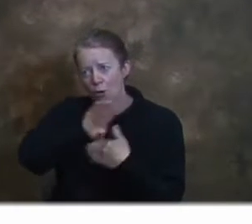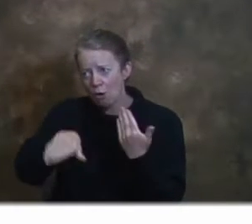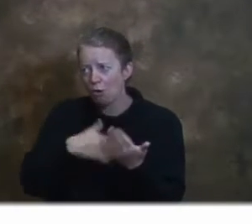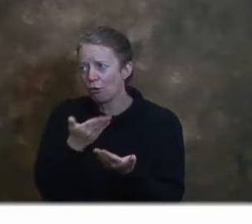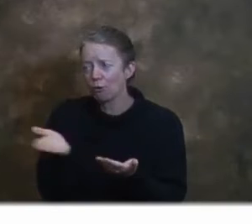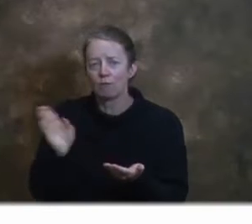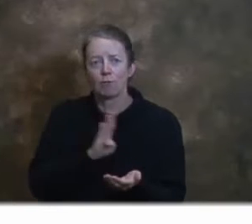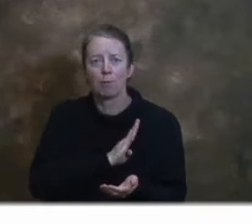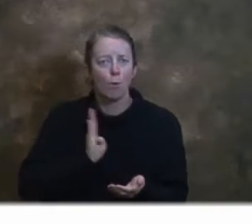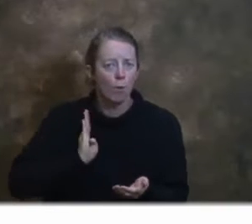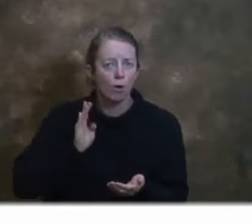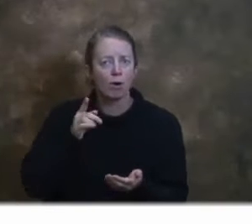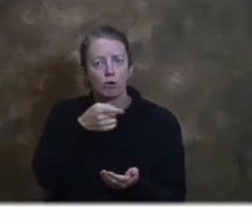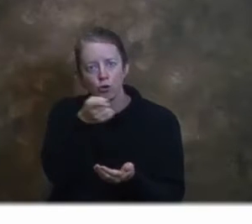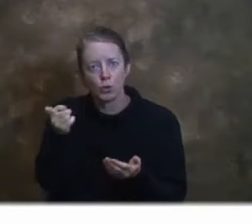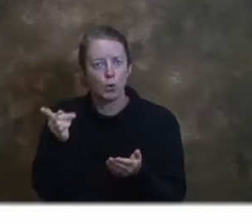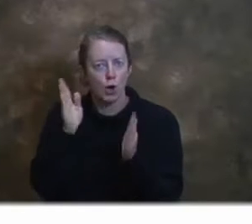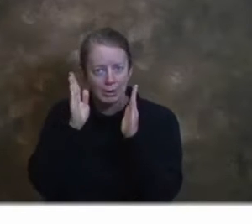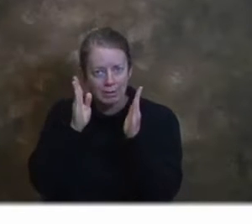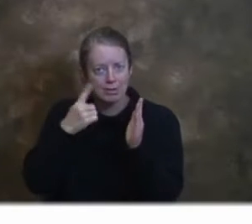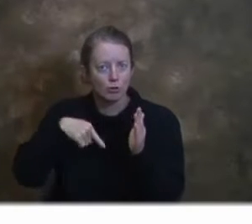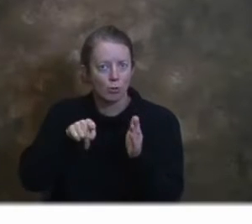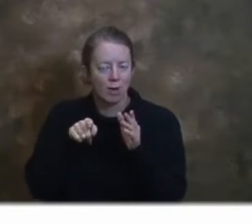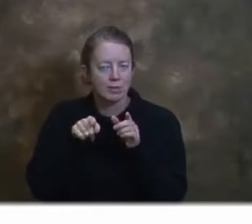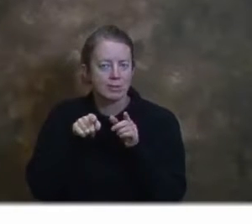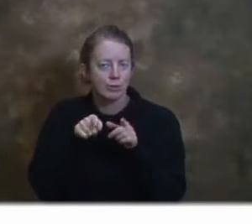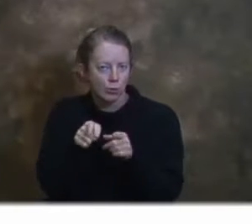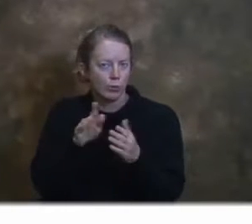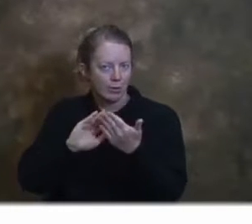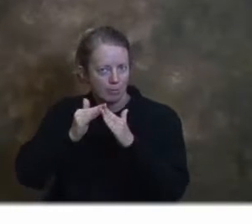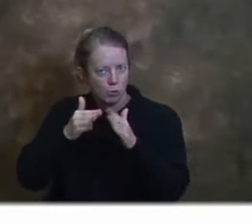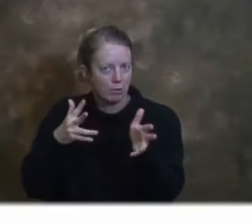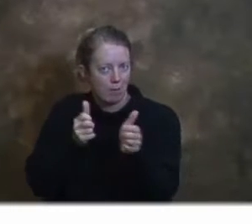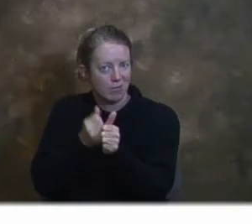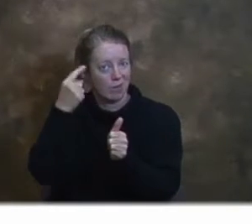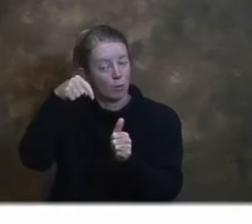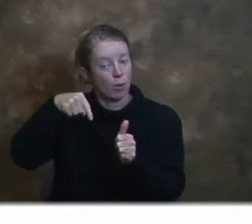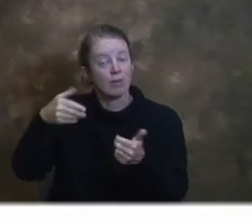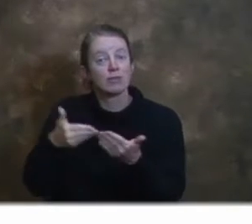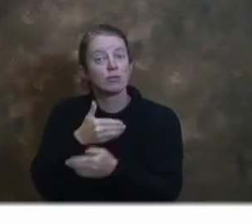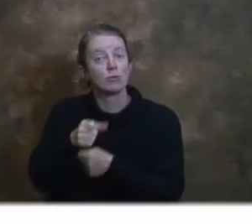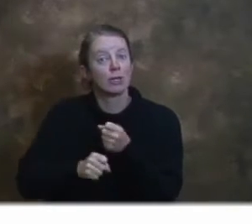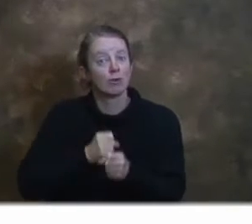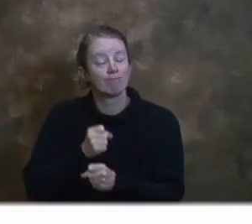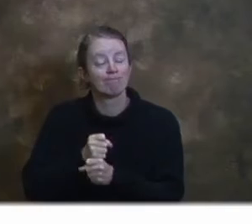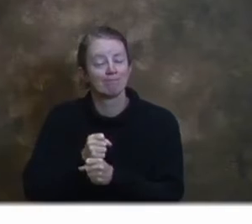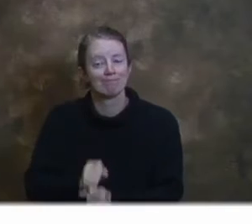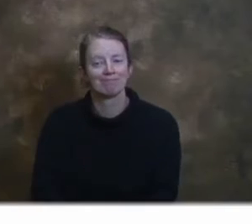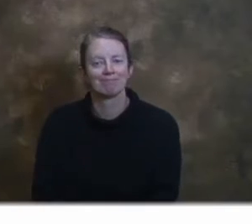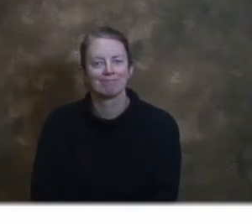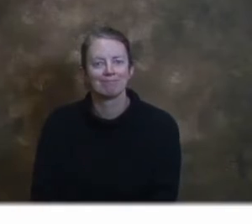board and listening to us through the community update for the new year.